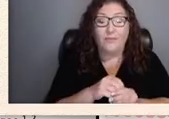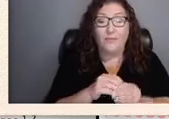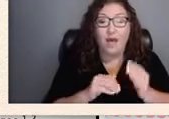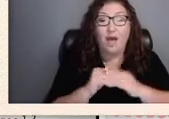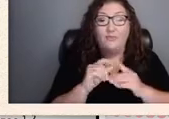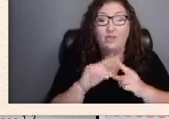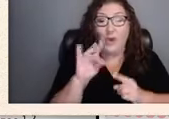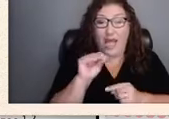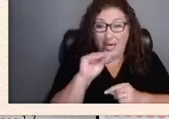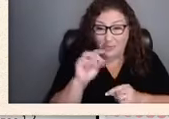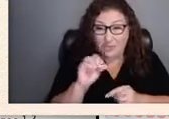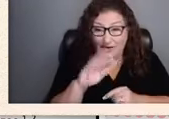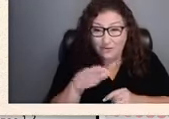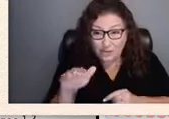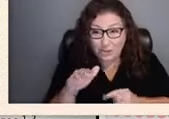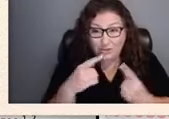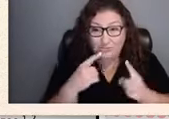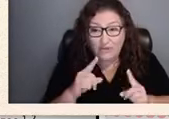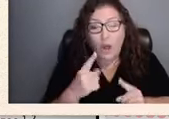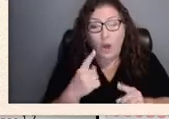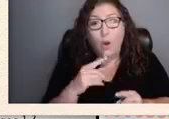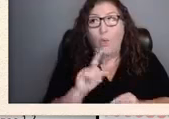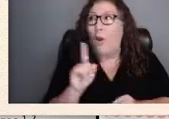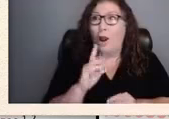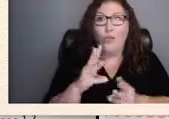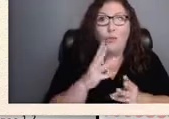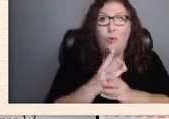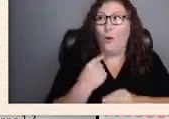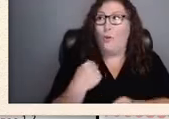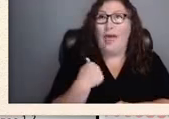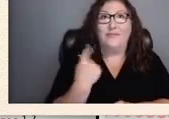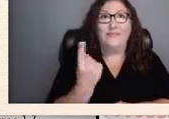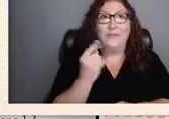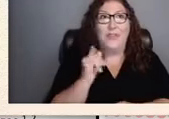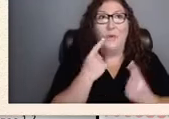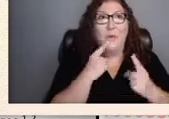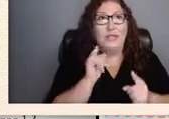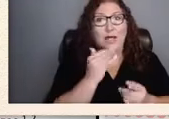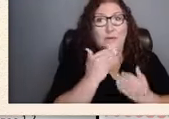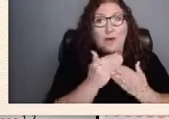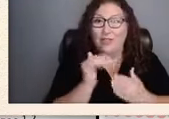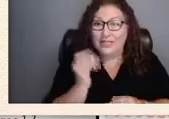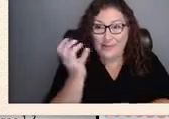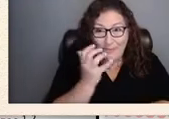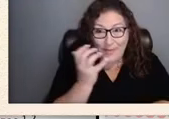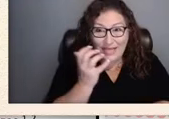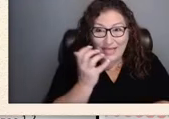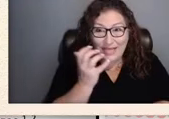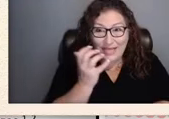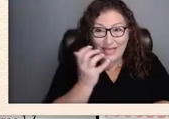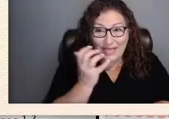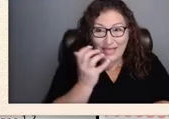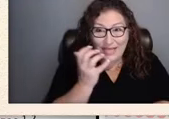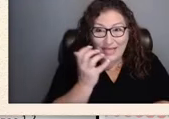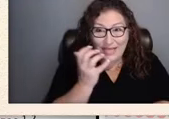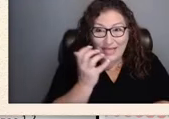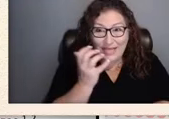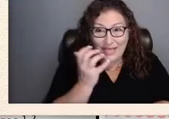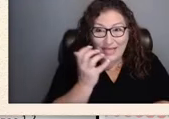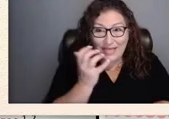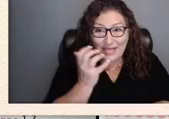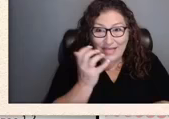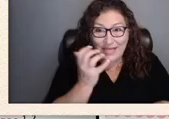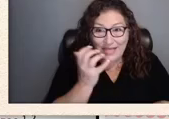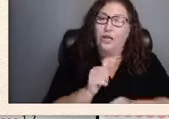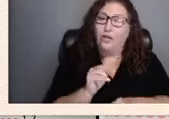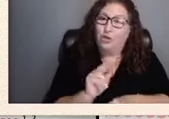like, where in the world do we have something that works that well? That's just amazing kind of outcomes. And again, the fact that they're not utilized as often